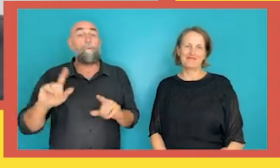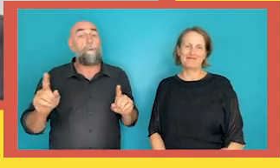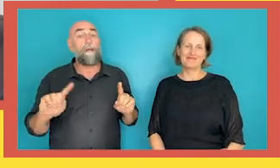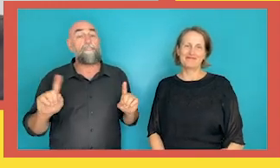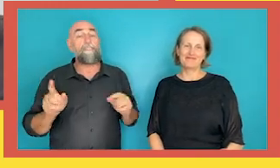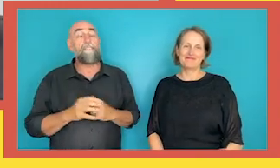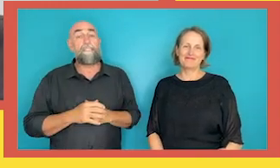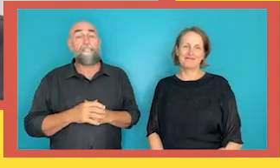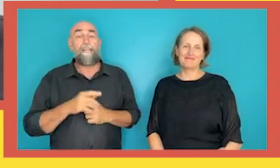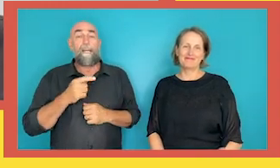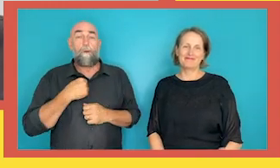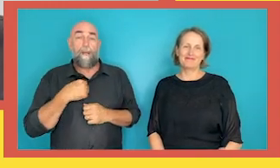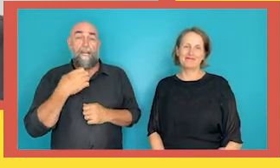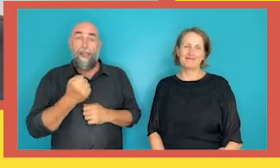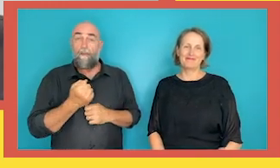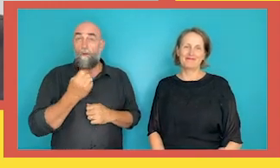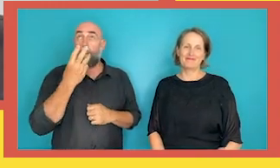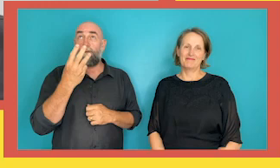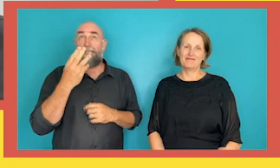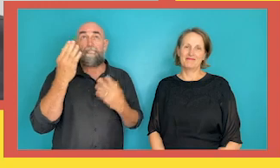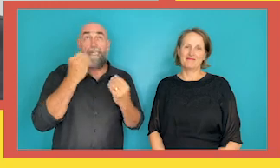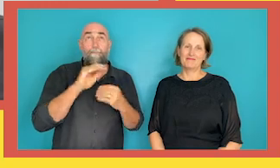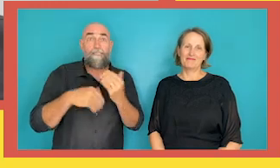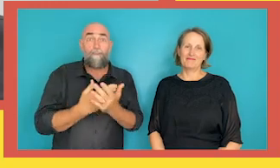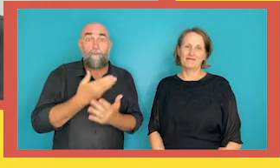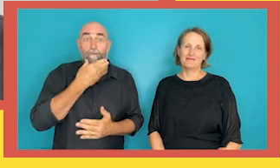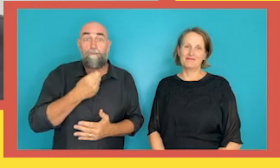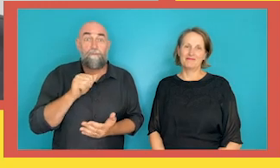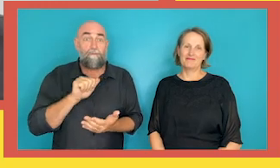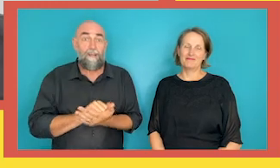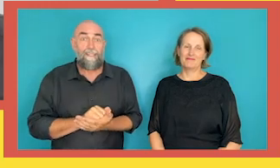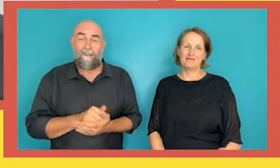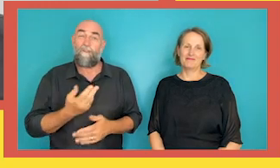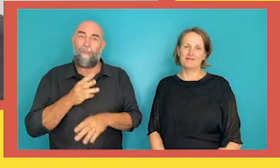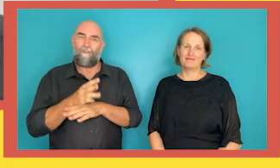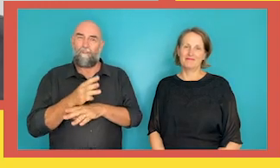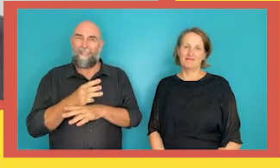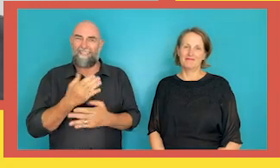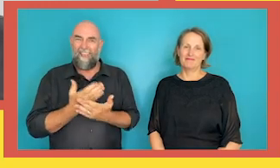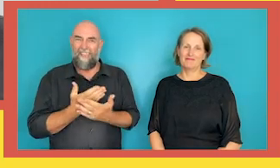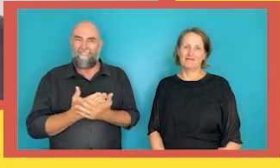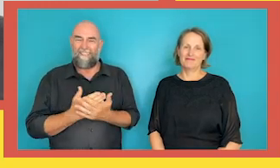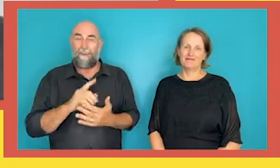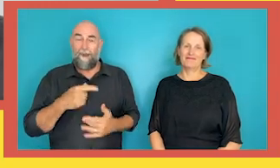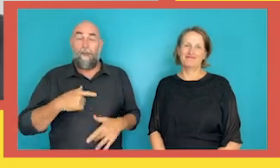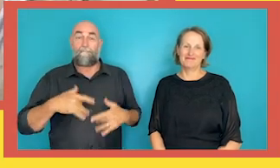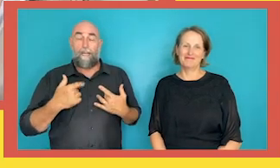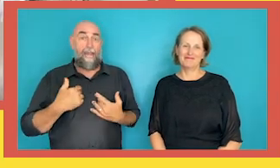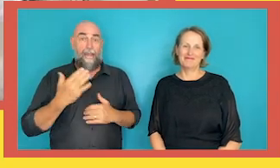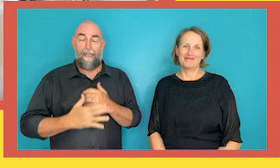meant that it was 3 sleeps to Christmas now, and it's about 3 weeks to go. Look,